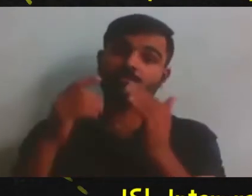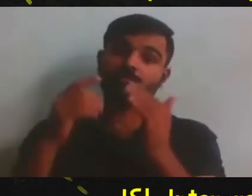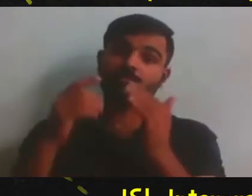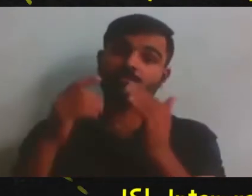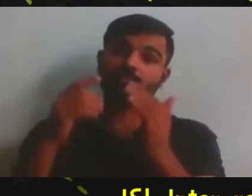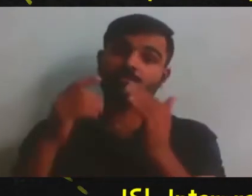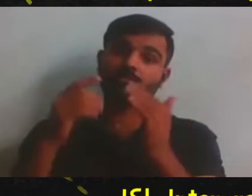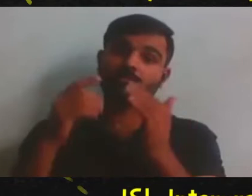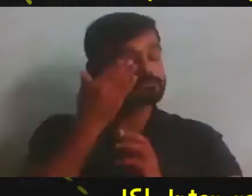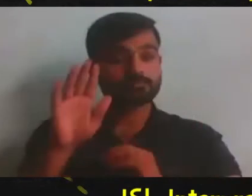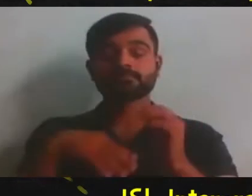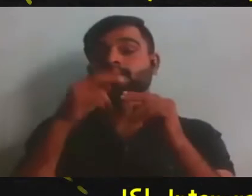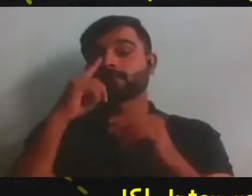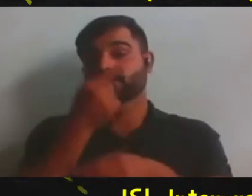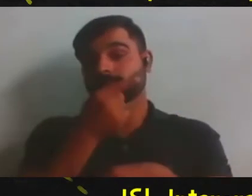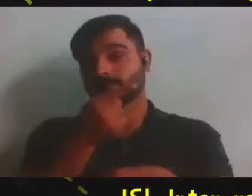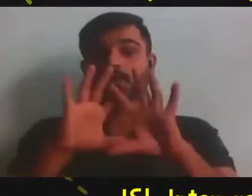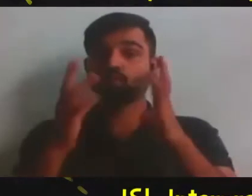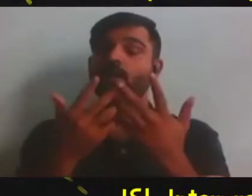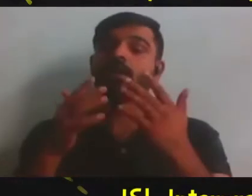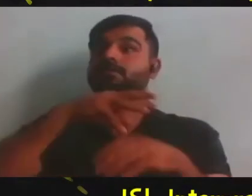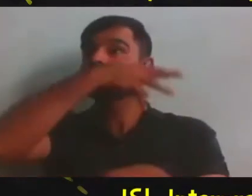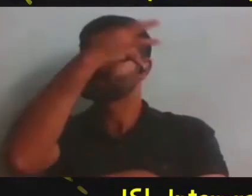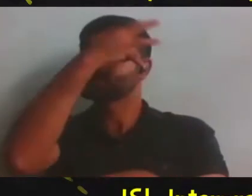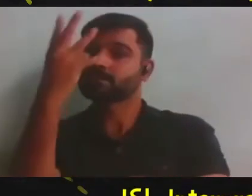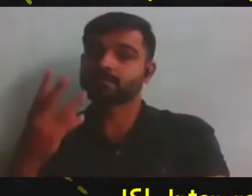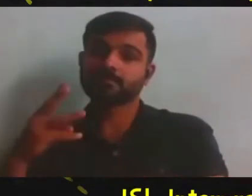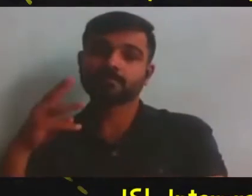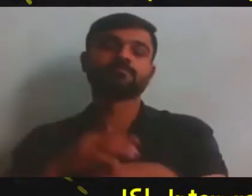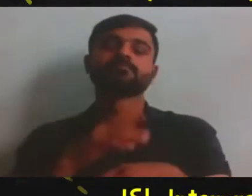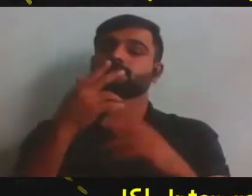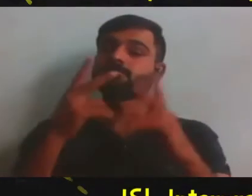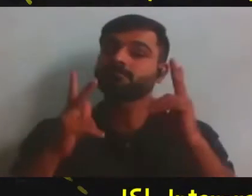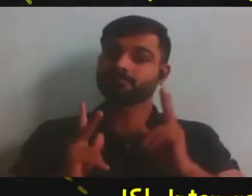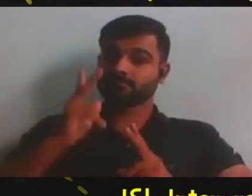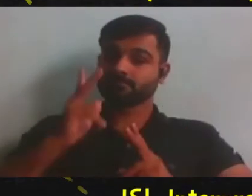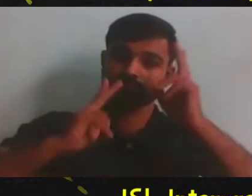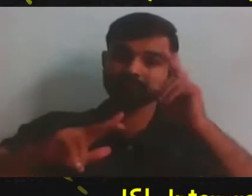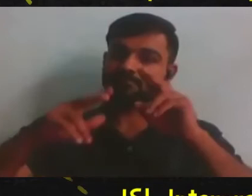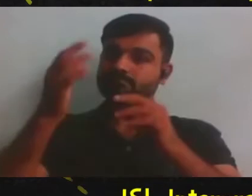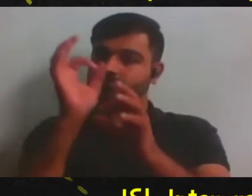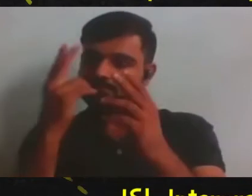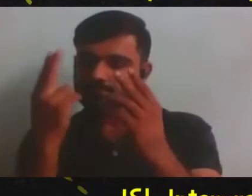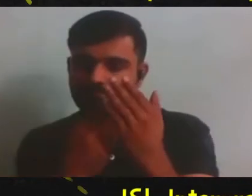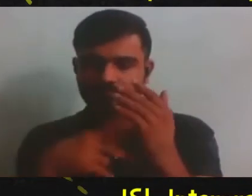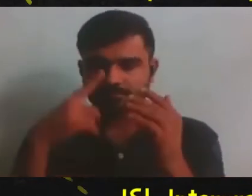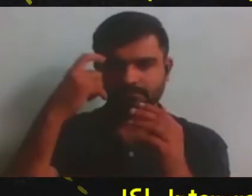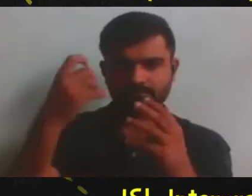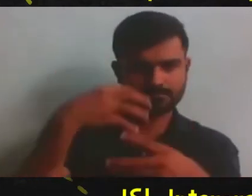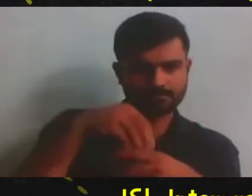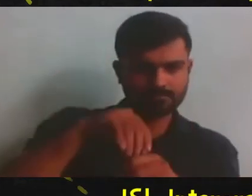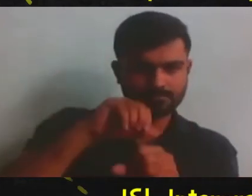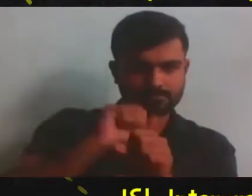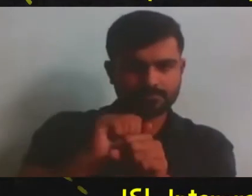Nilufar Wadia, giving the world a rainbow. As editors, our desire was to find out what we would hear when we made